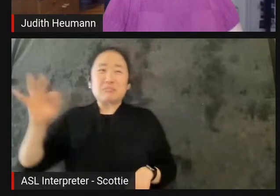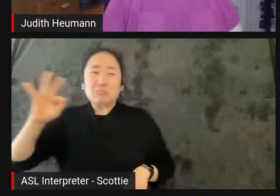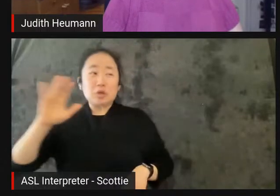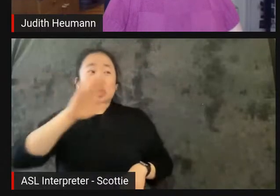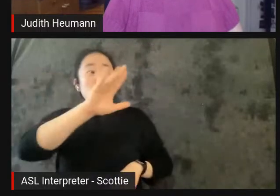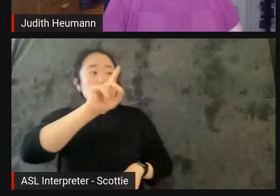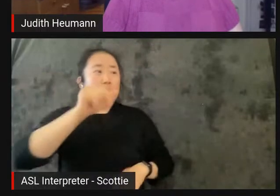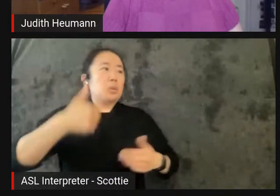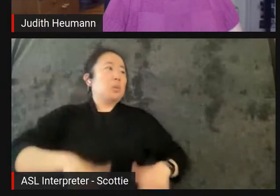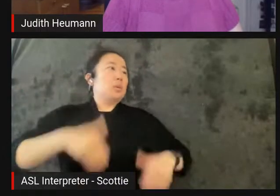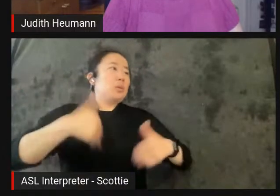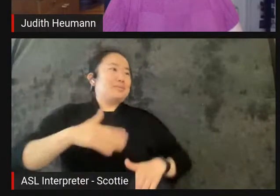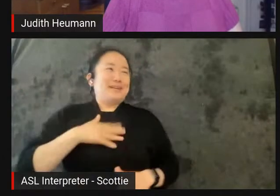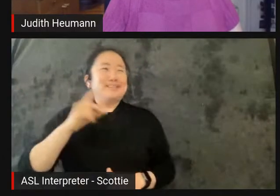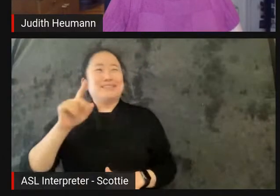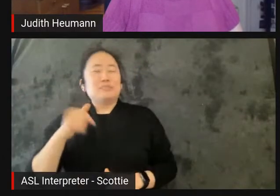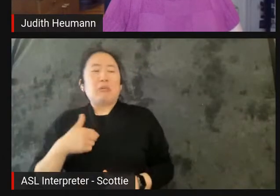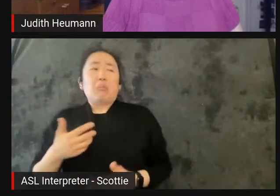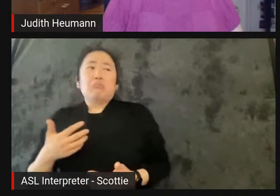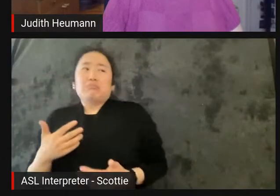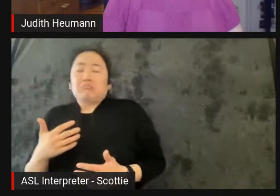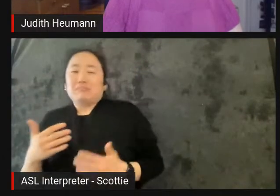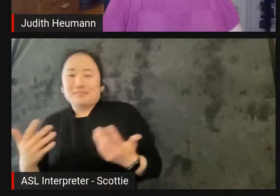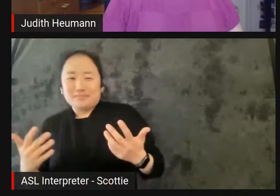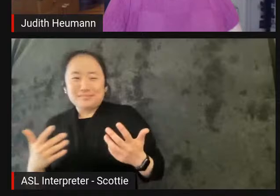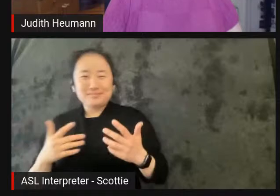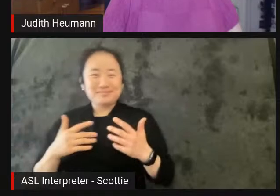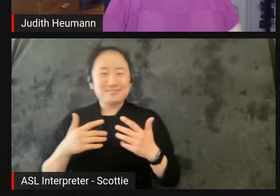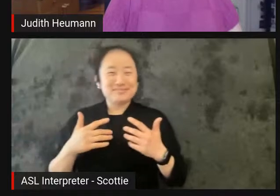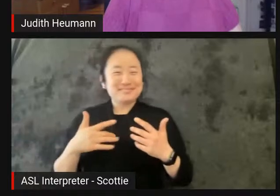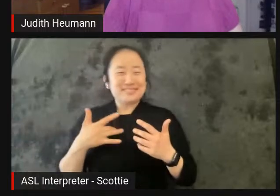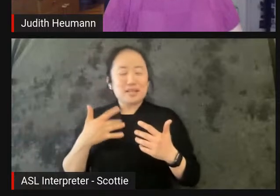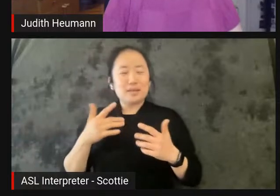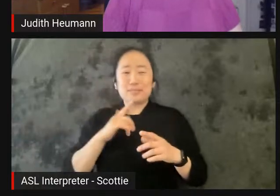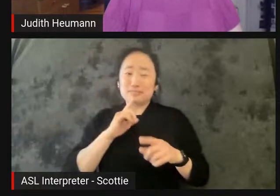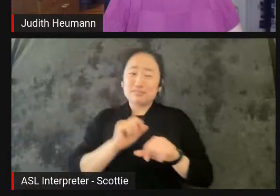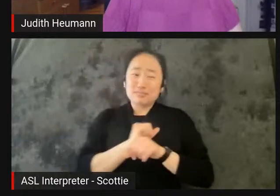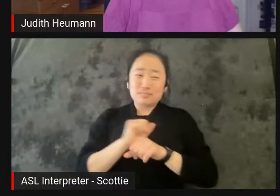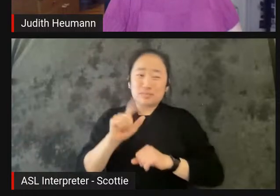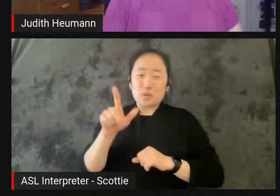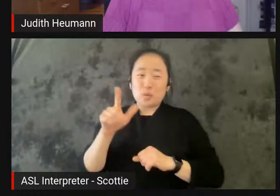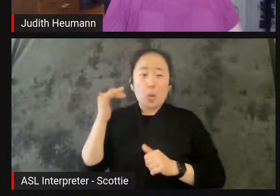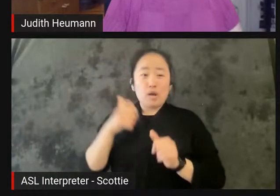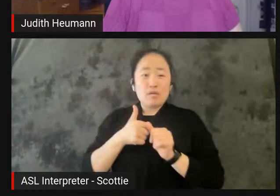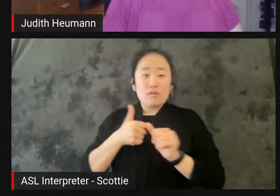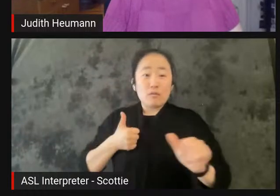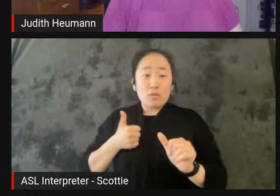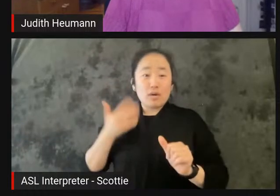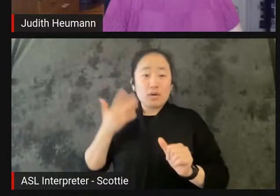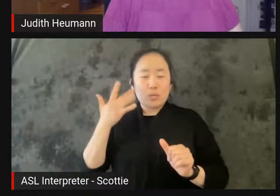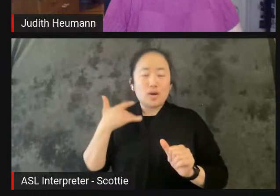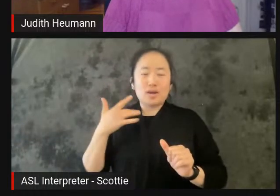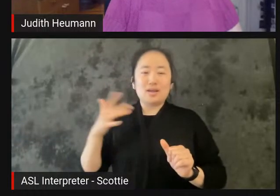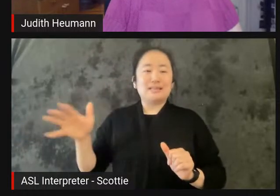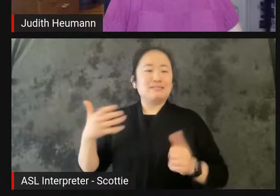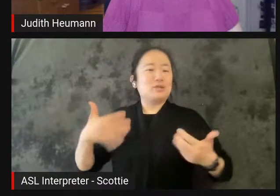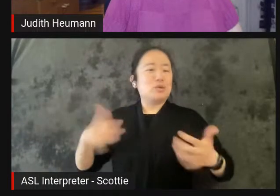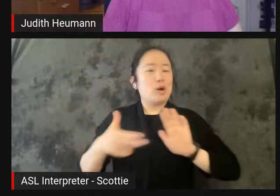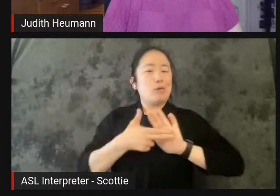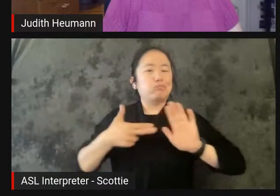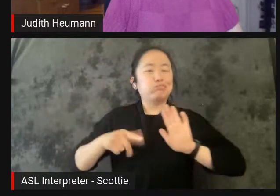But really, I think it's ultimately, in most cases, it's the stigma. But on the other hand,